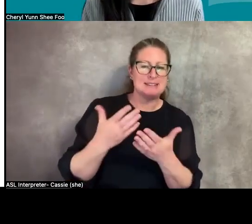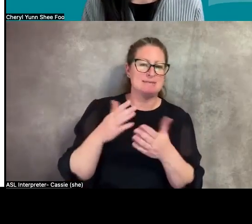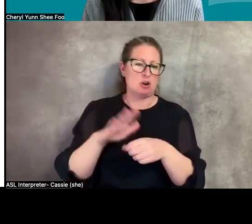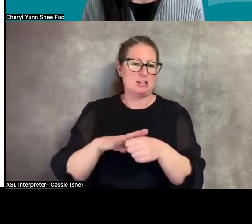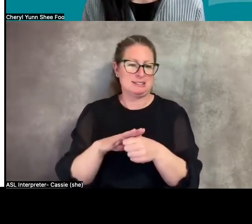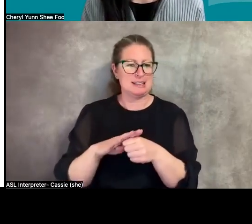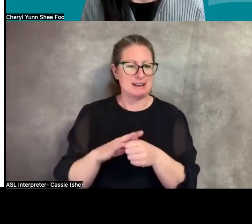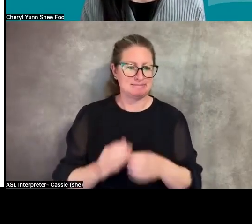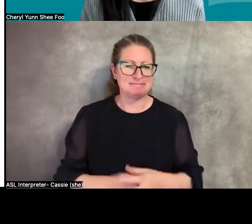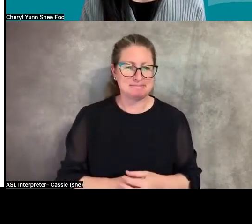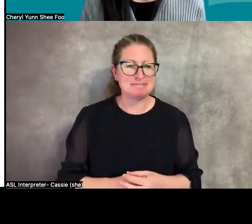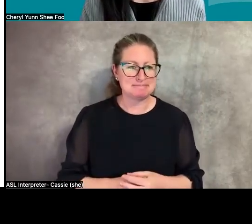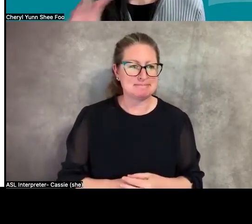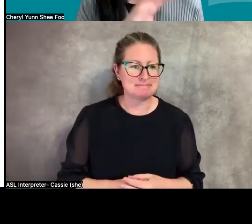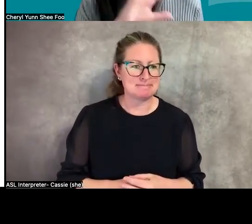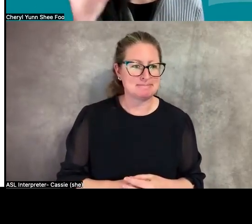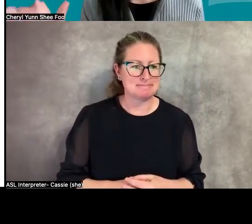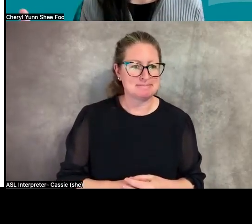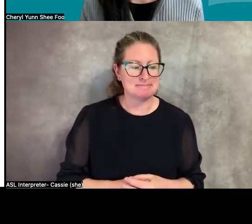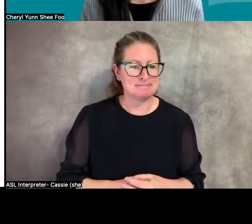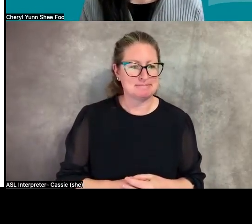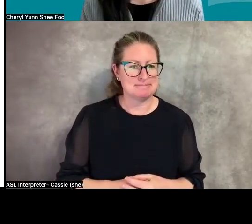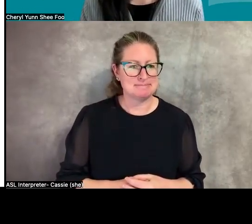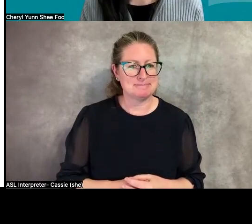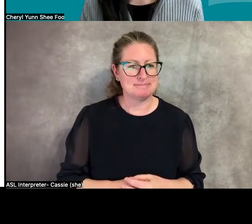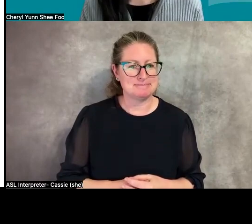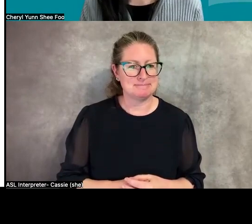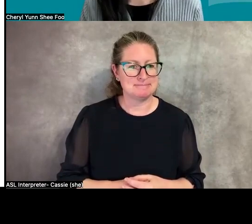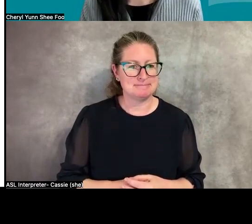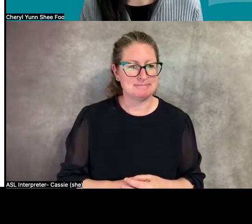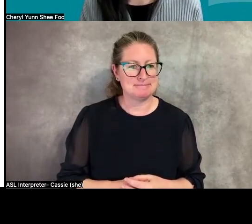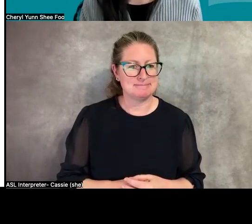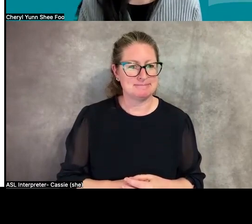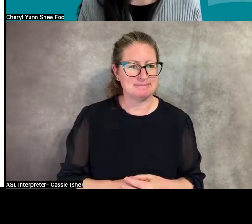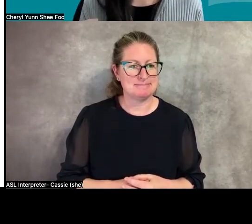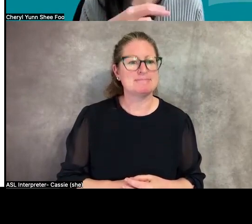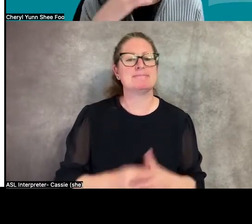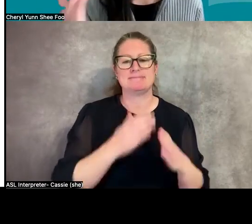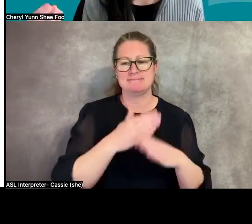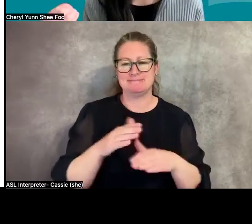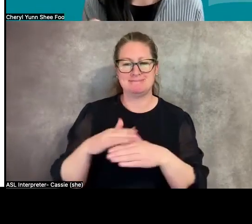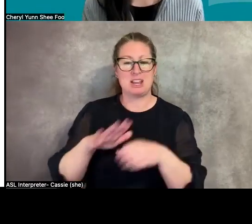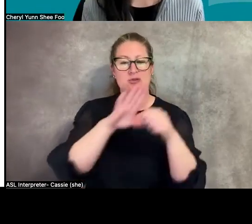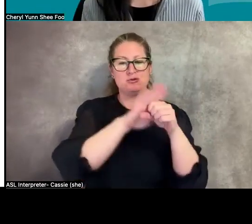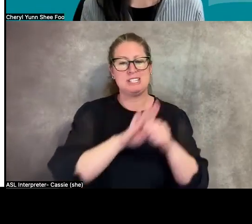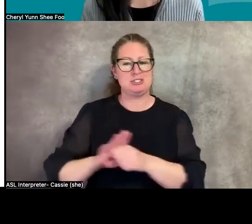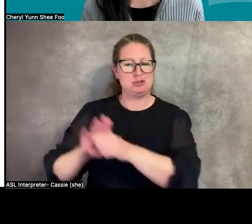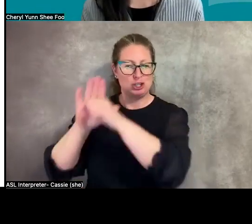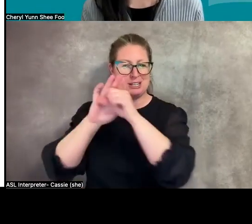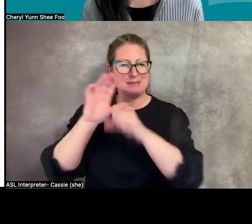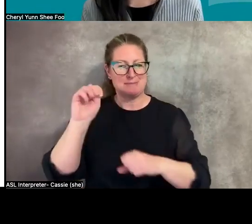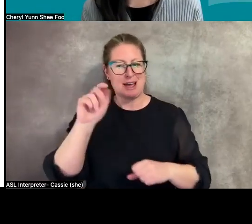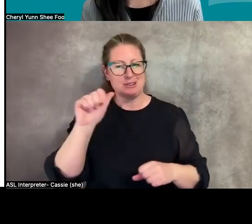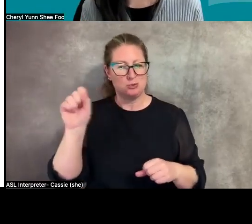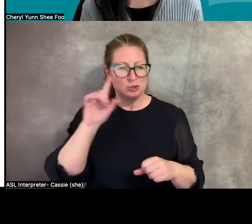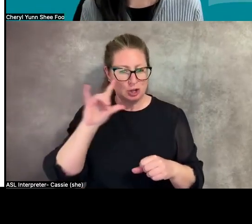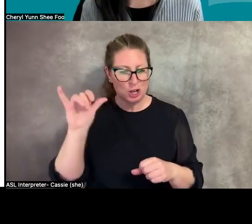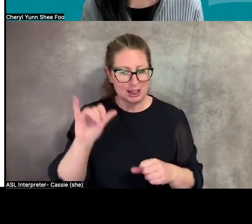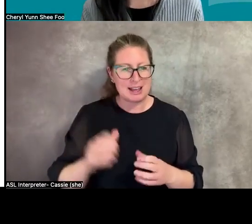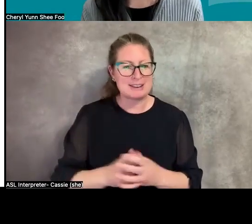Next slide. This is how it looks like across the 5 regions. As you can see,